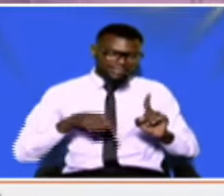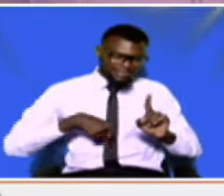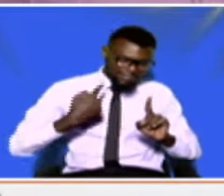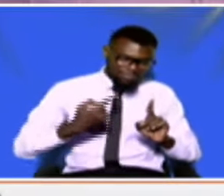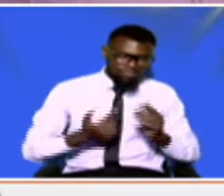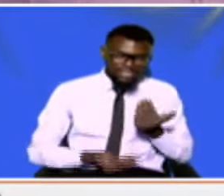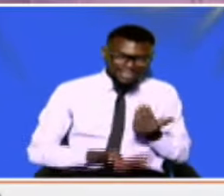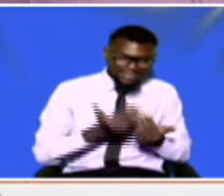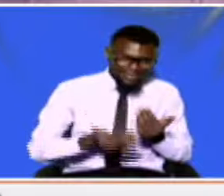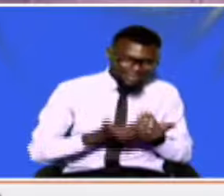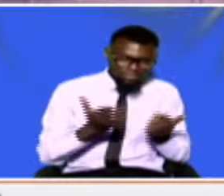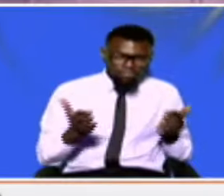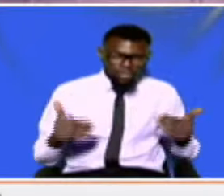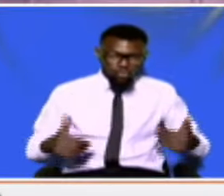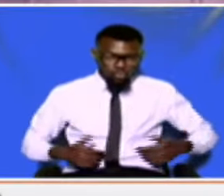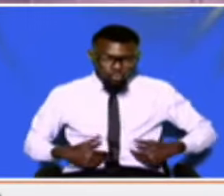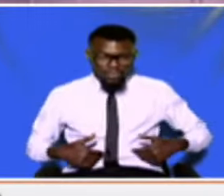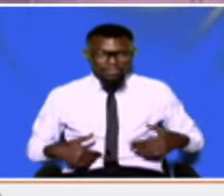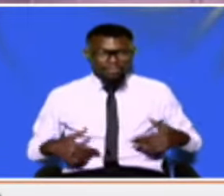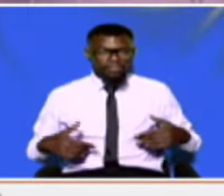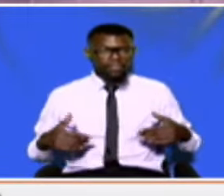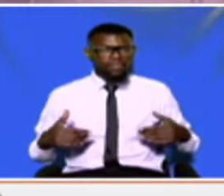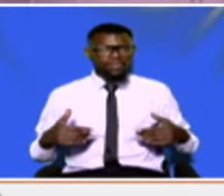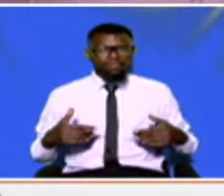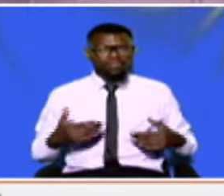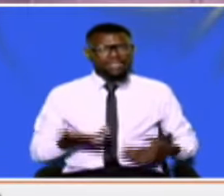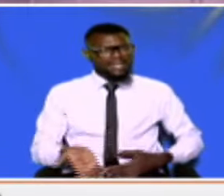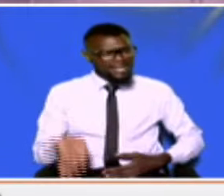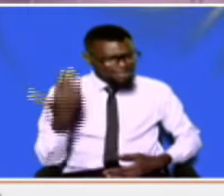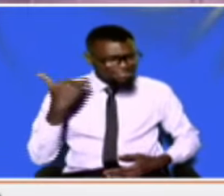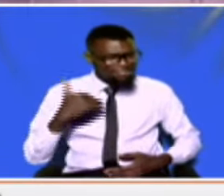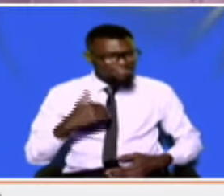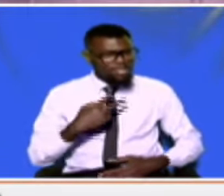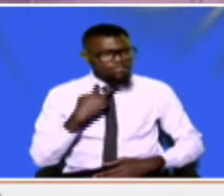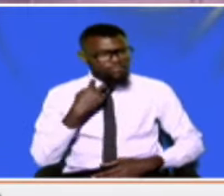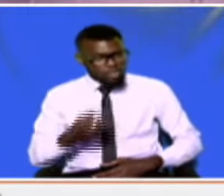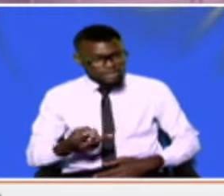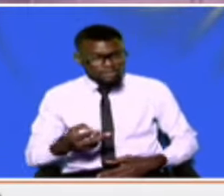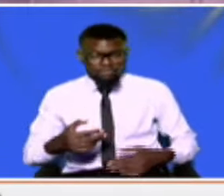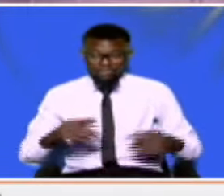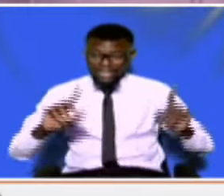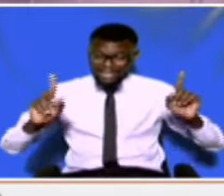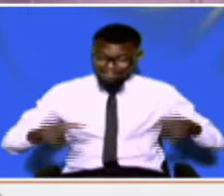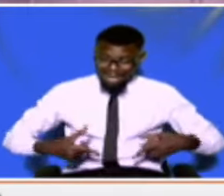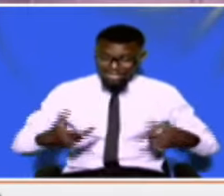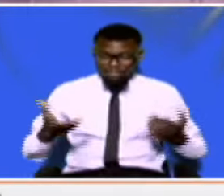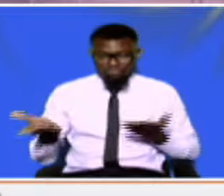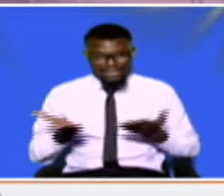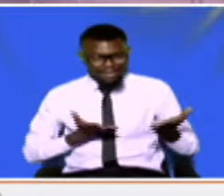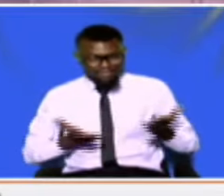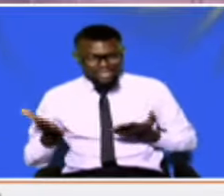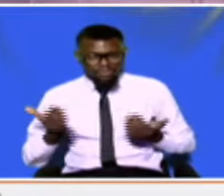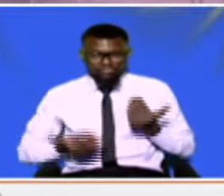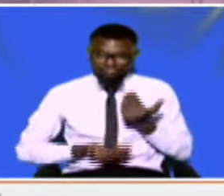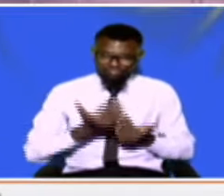people come out loud and demand for the services and ensure you're taking care